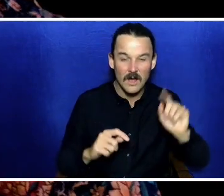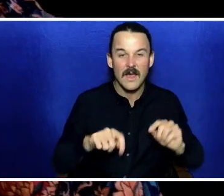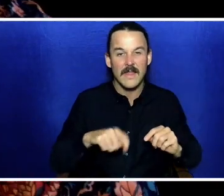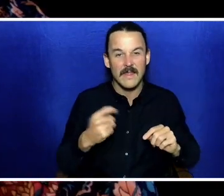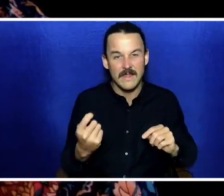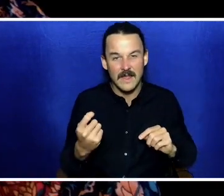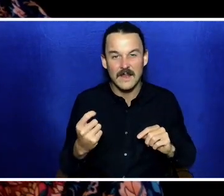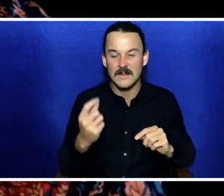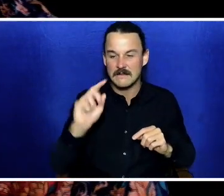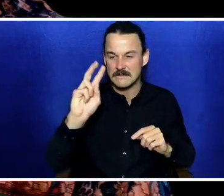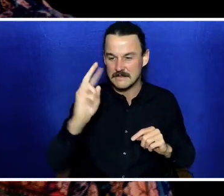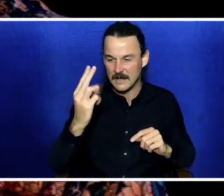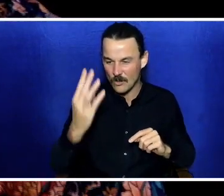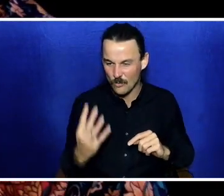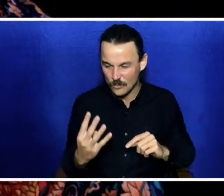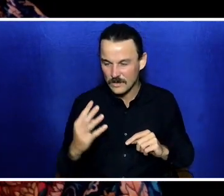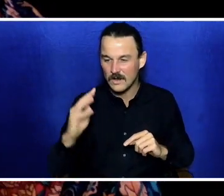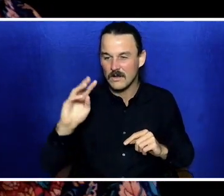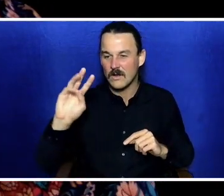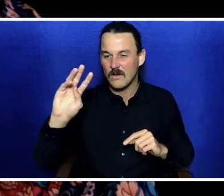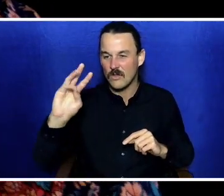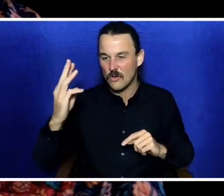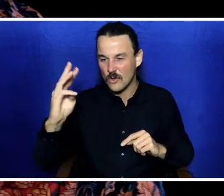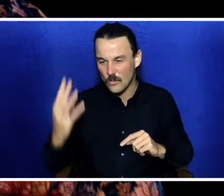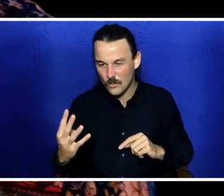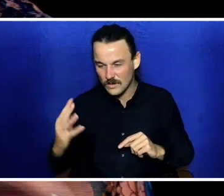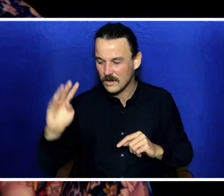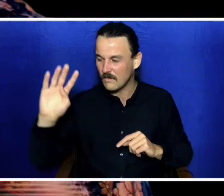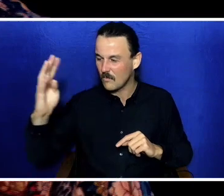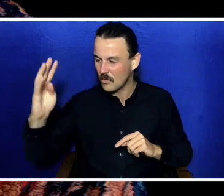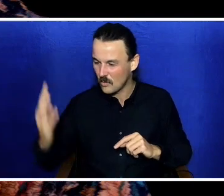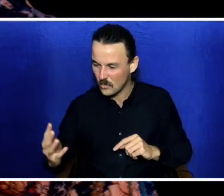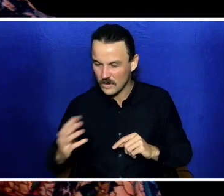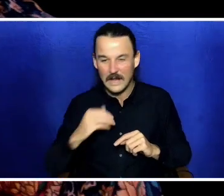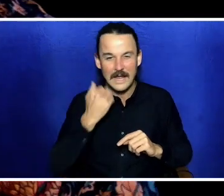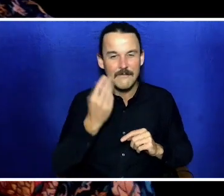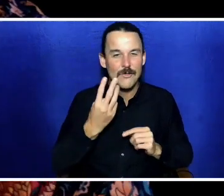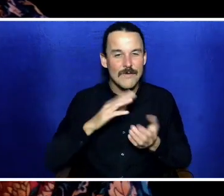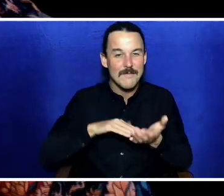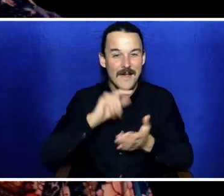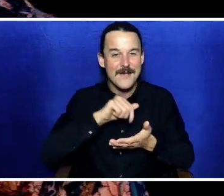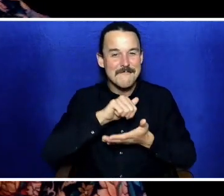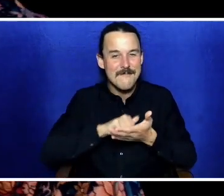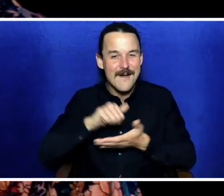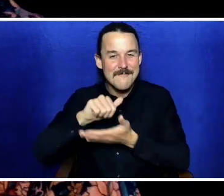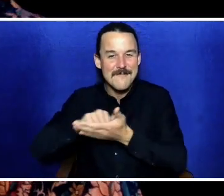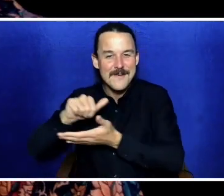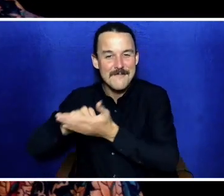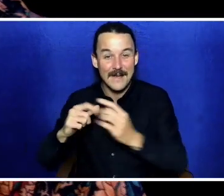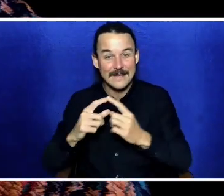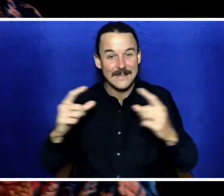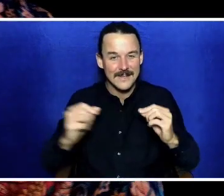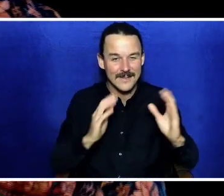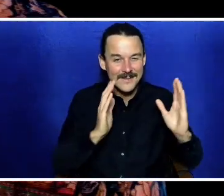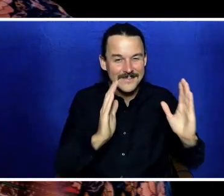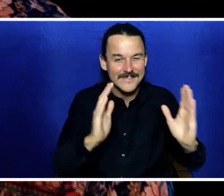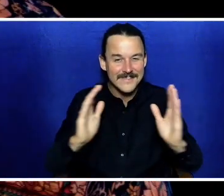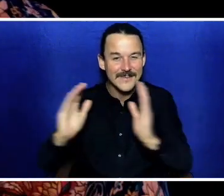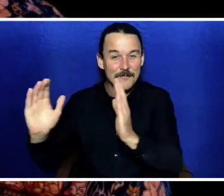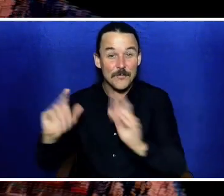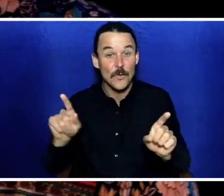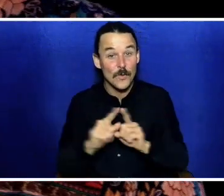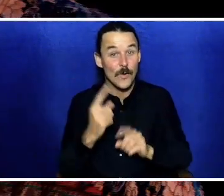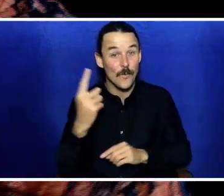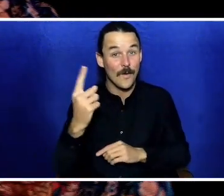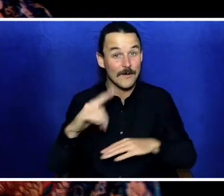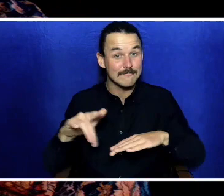thing that we're focusing on is three of our wonderful productions throughout the year being available for online content. You can purchase all